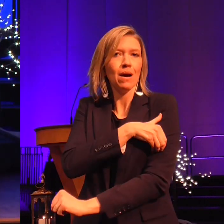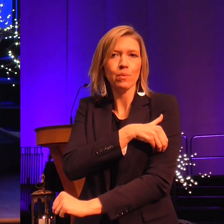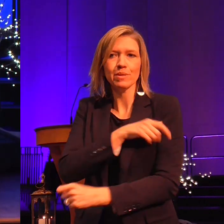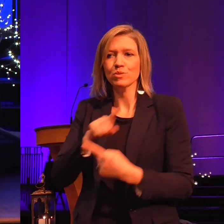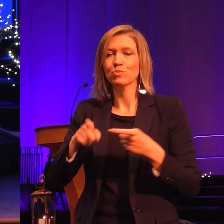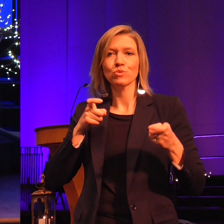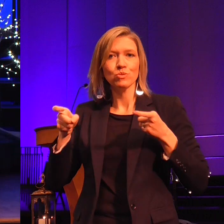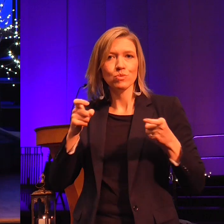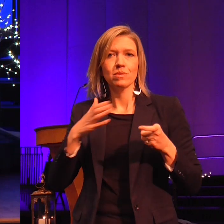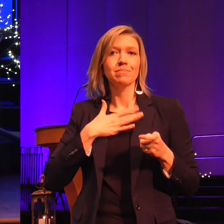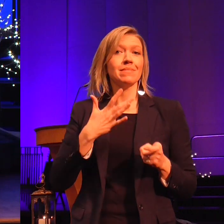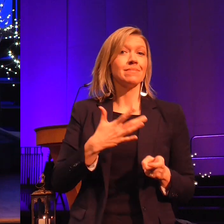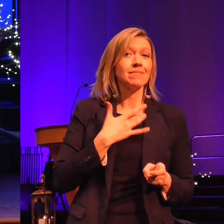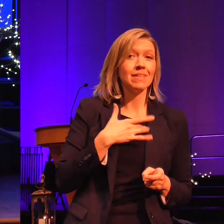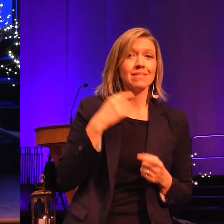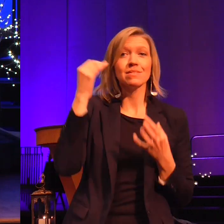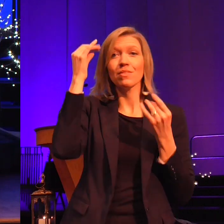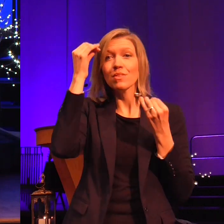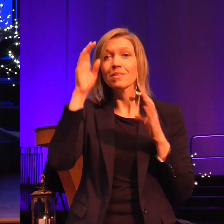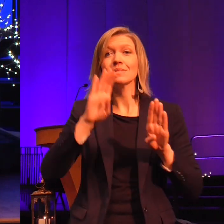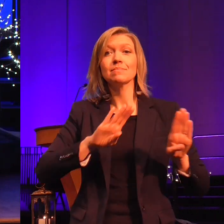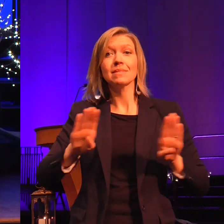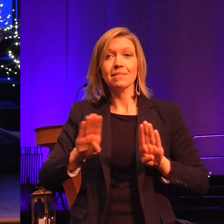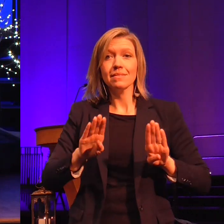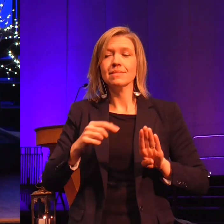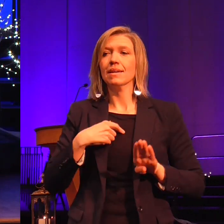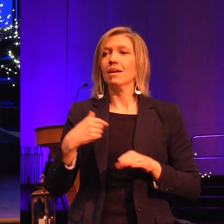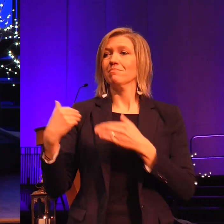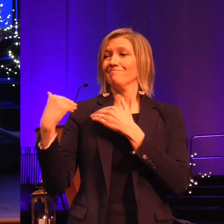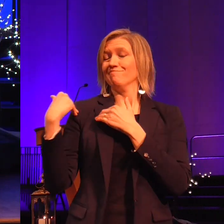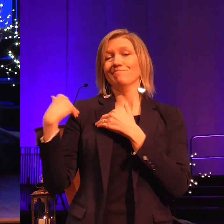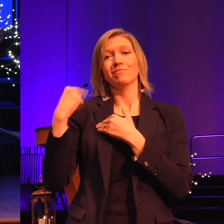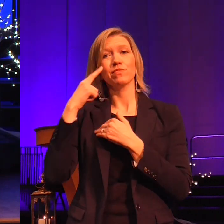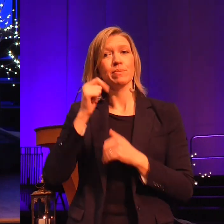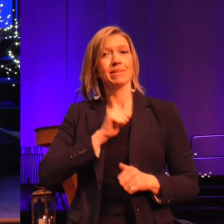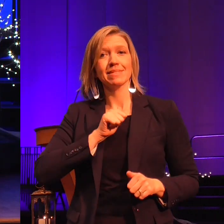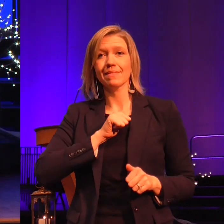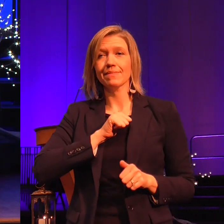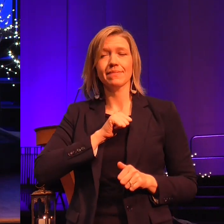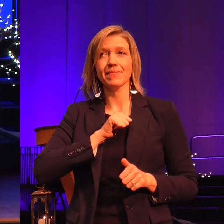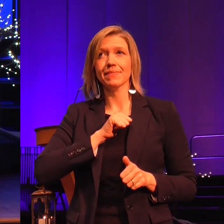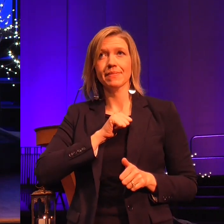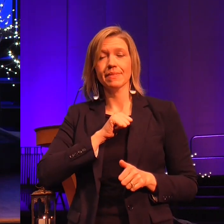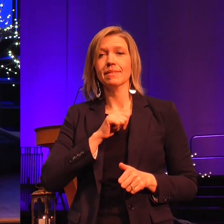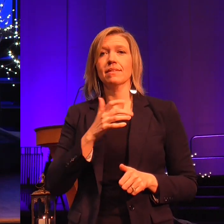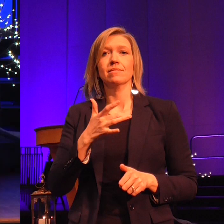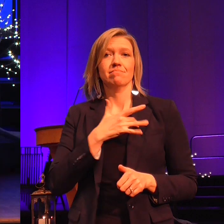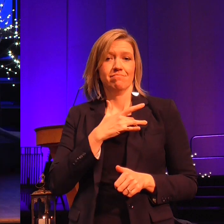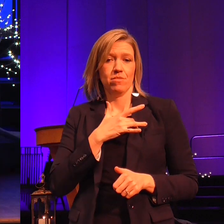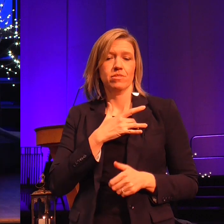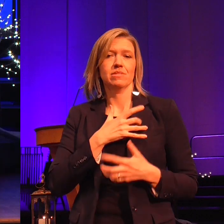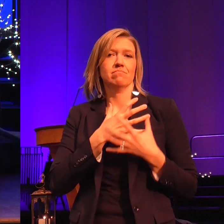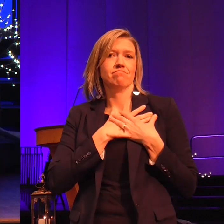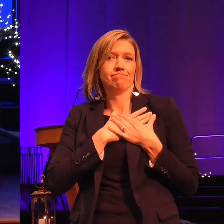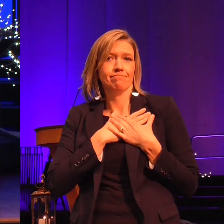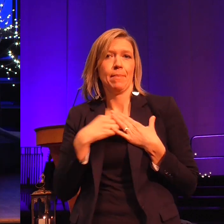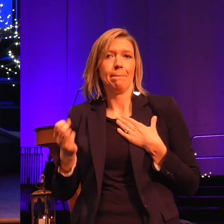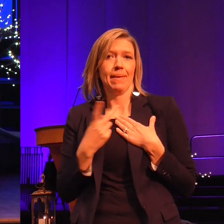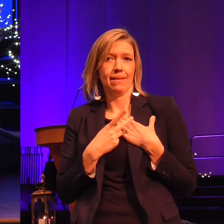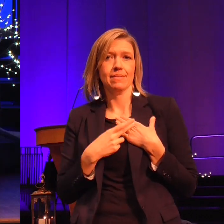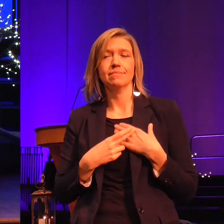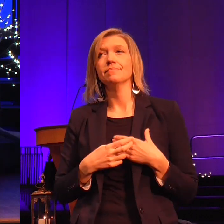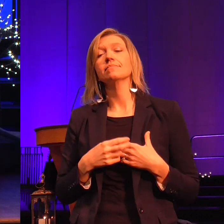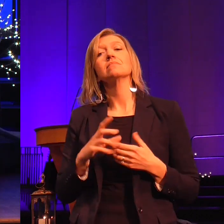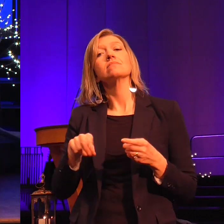or behave. I now take responsibility for myself. We take our own hearts back. And of course,